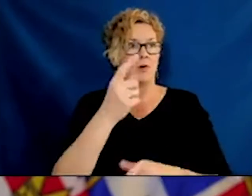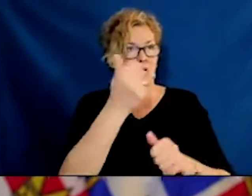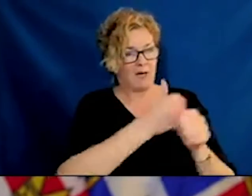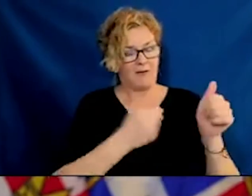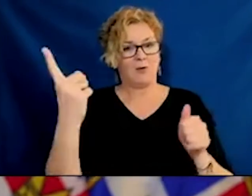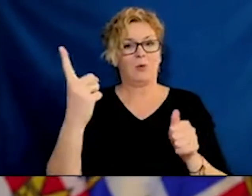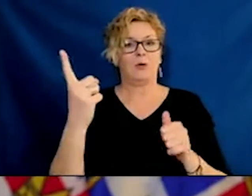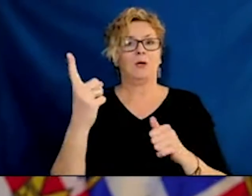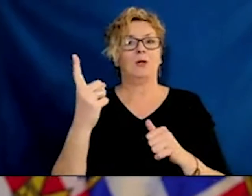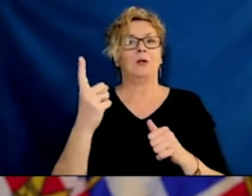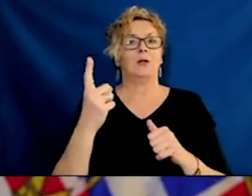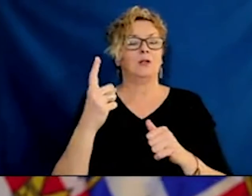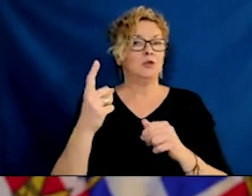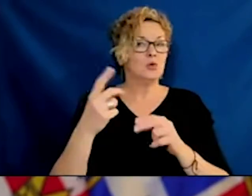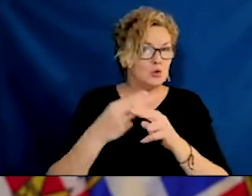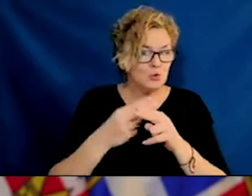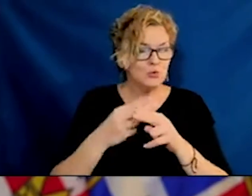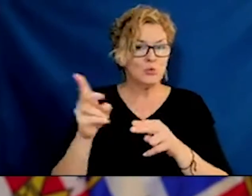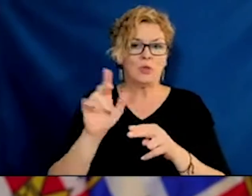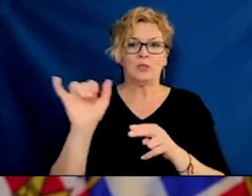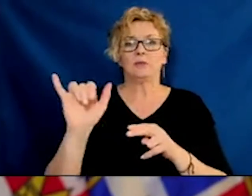possibly can.